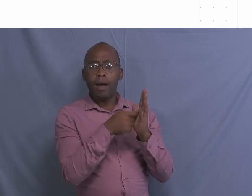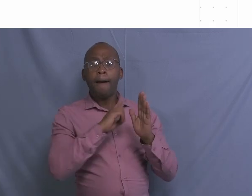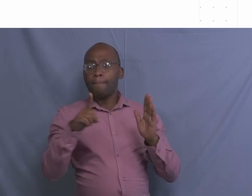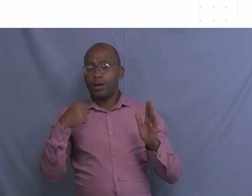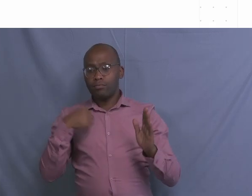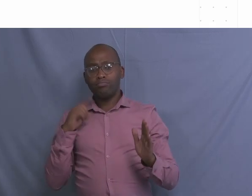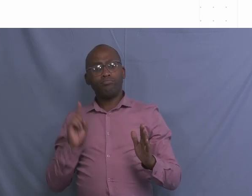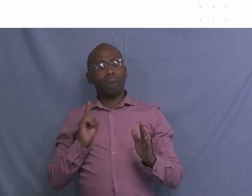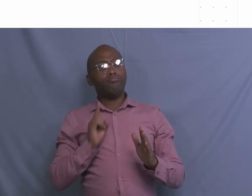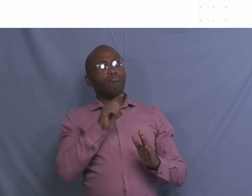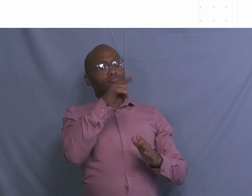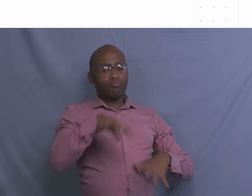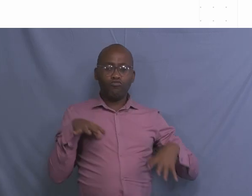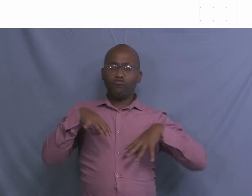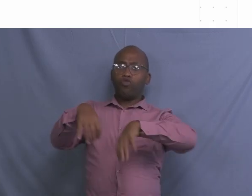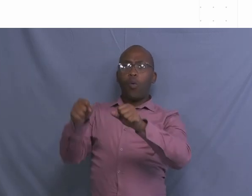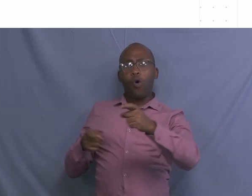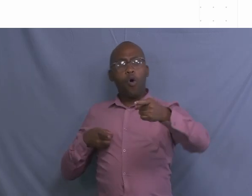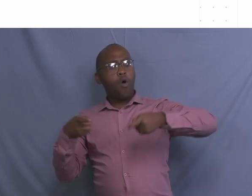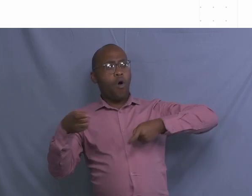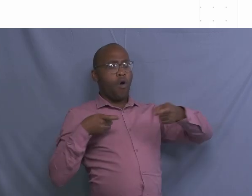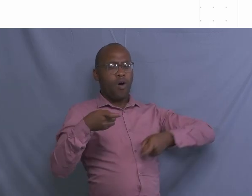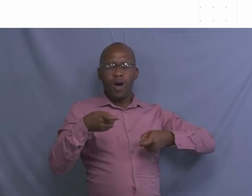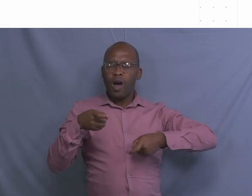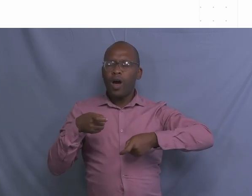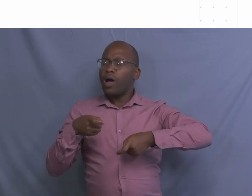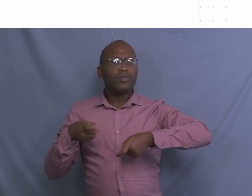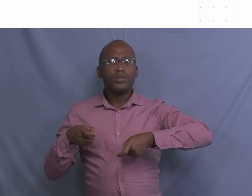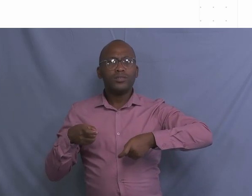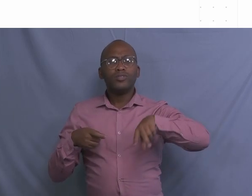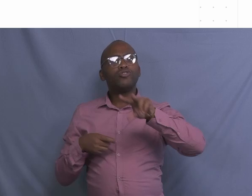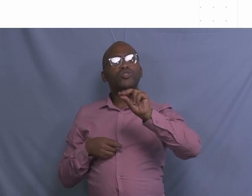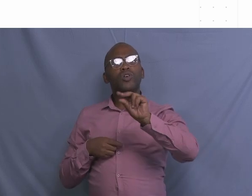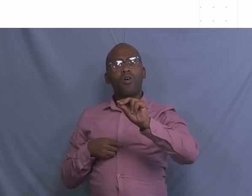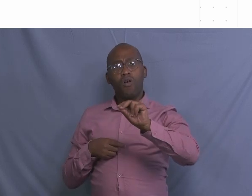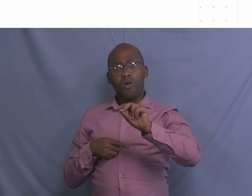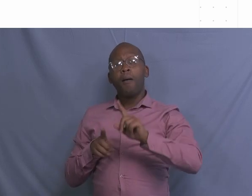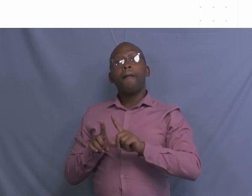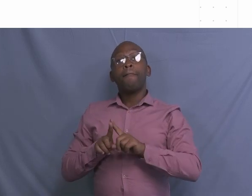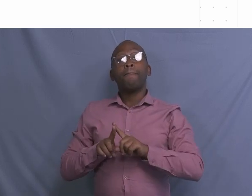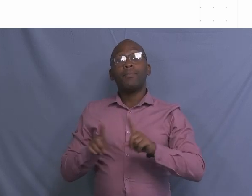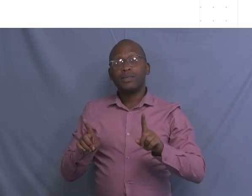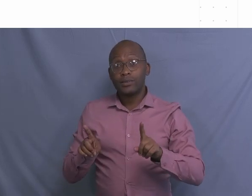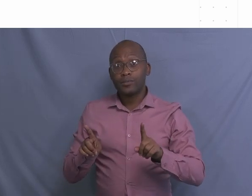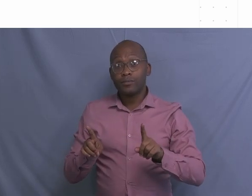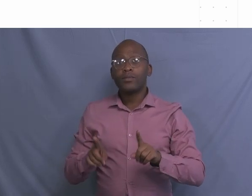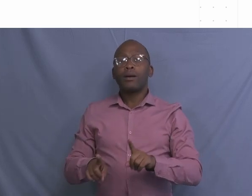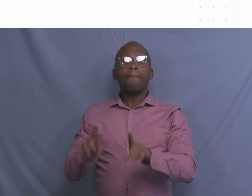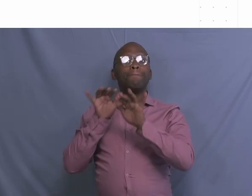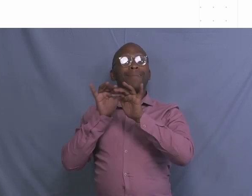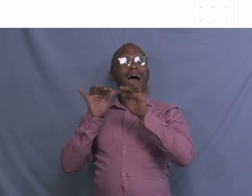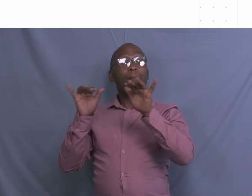or a partnership, you've seen that the owner also controls or manages his business to some extent. However, with